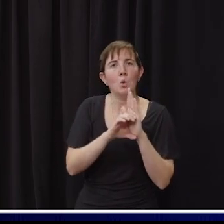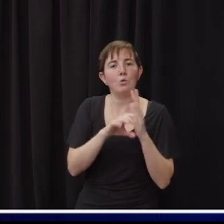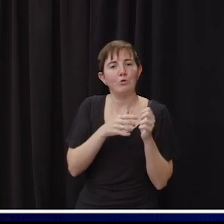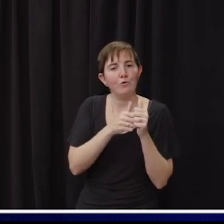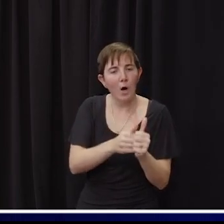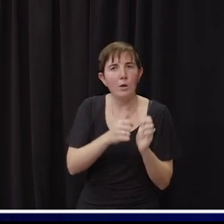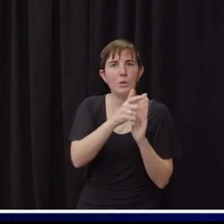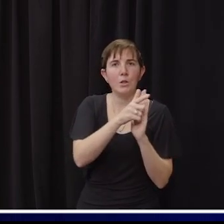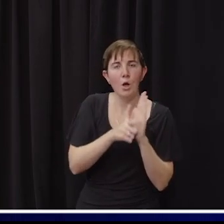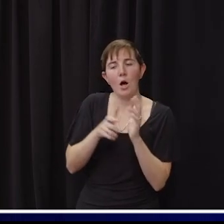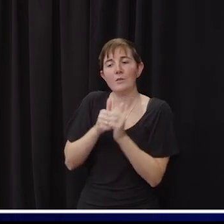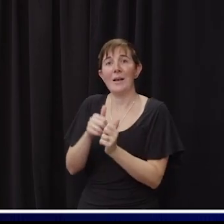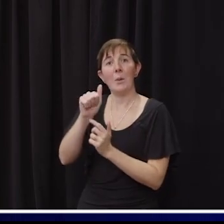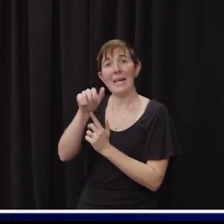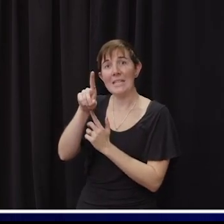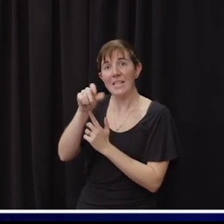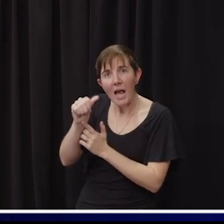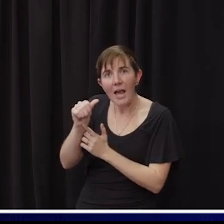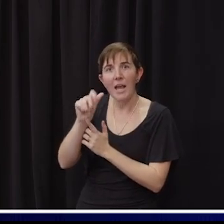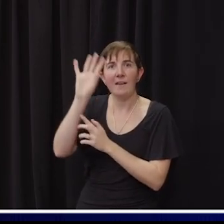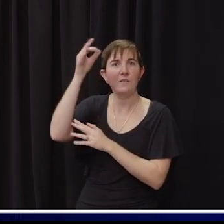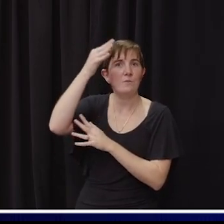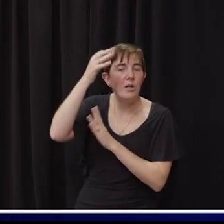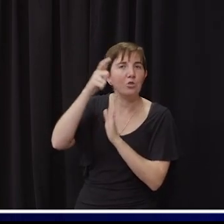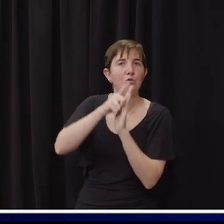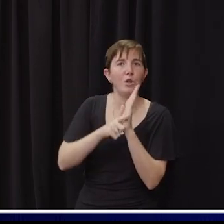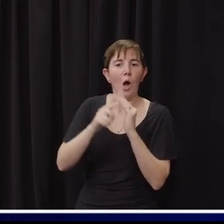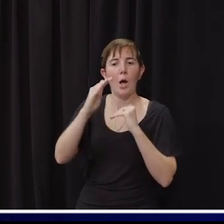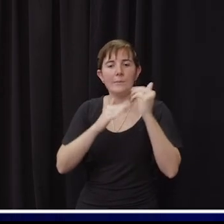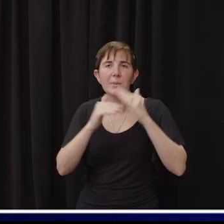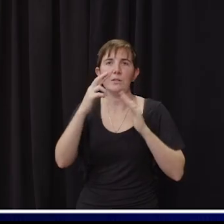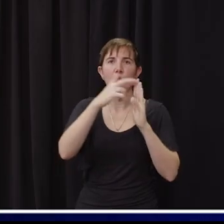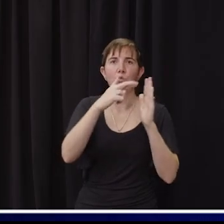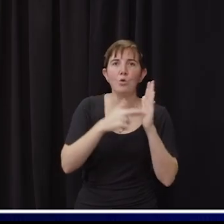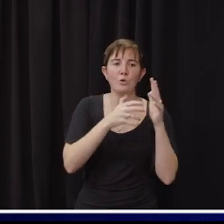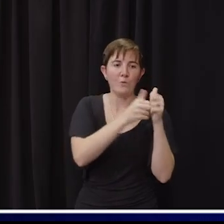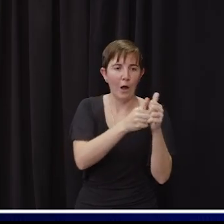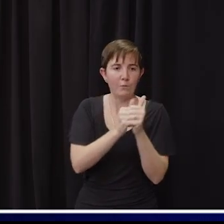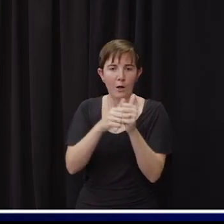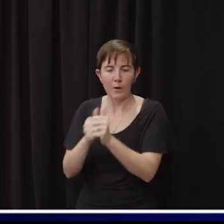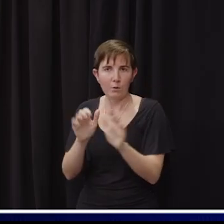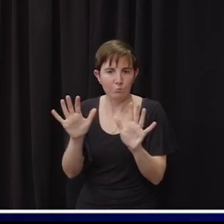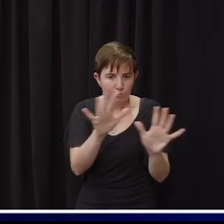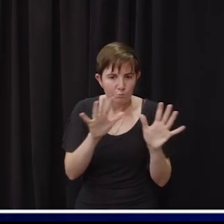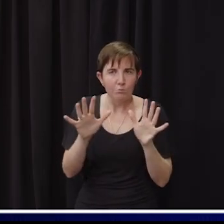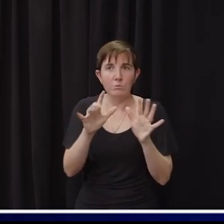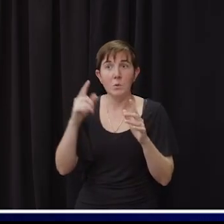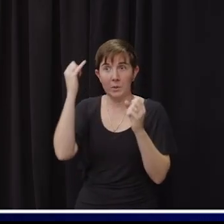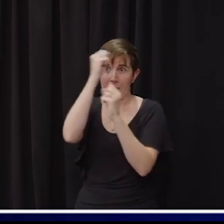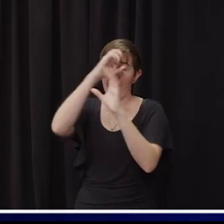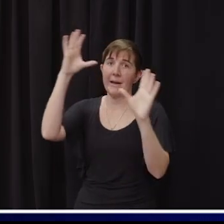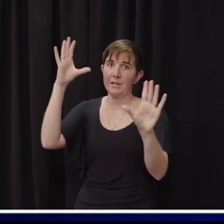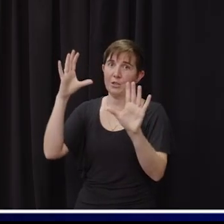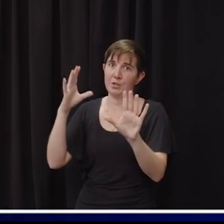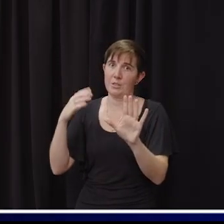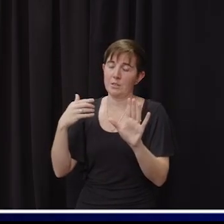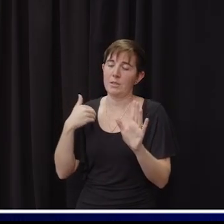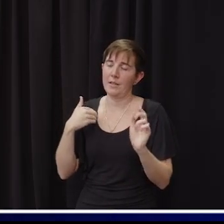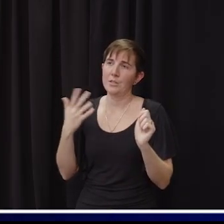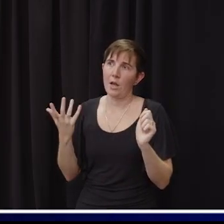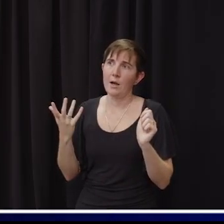you comply with ADA, federal law, building code. So you can imagine that perhaps there's